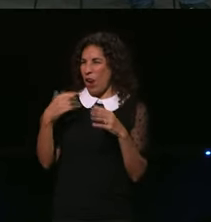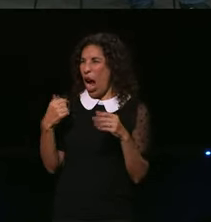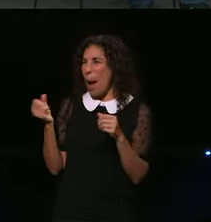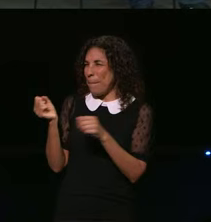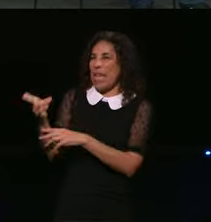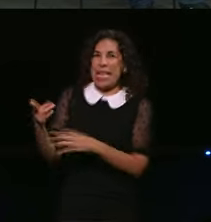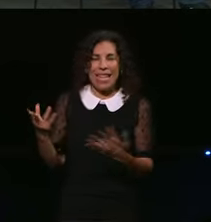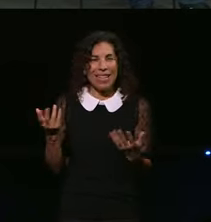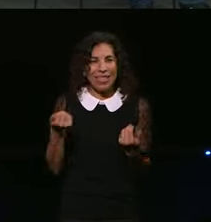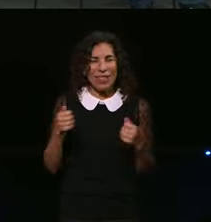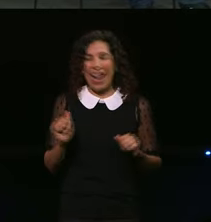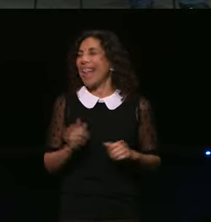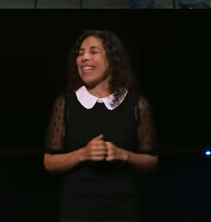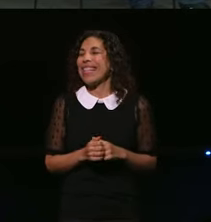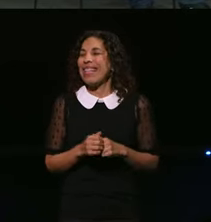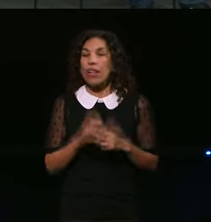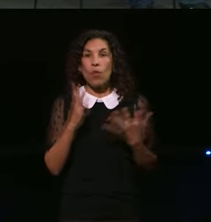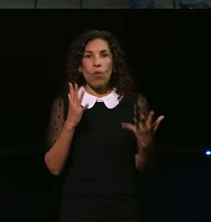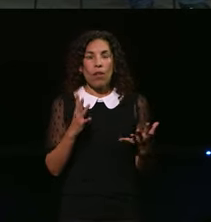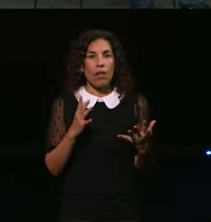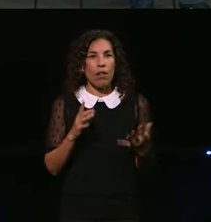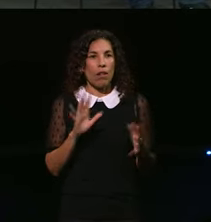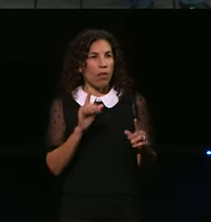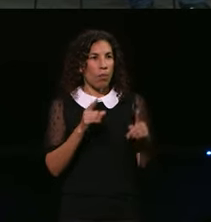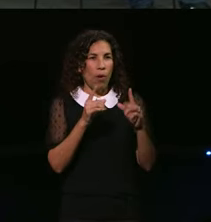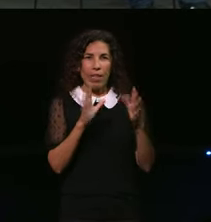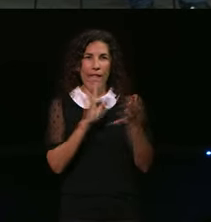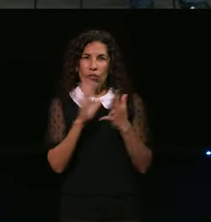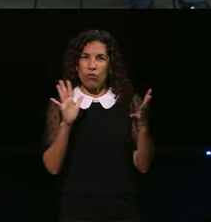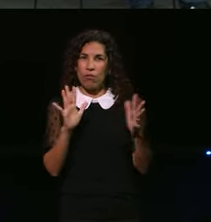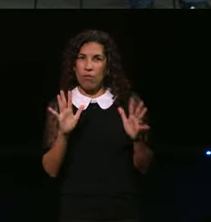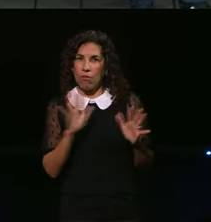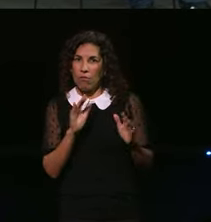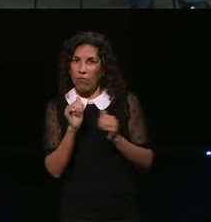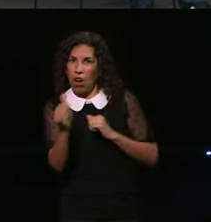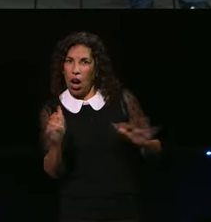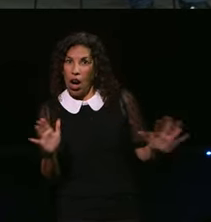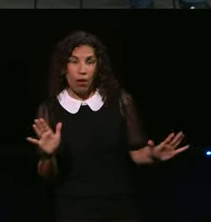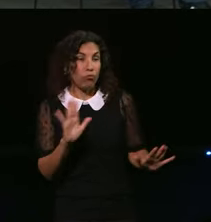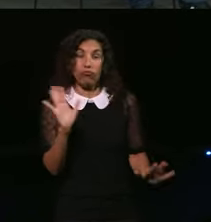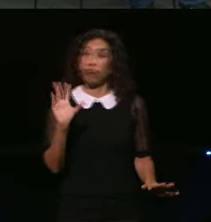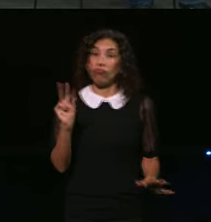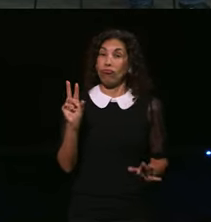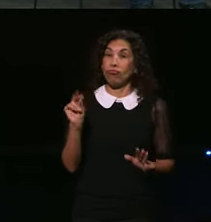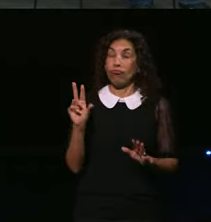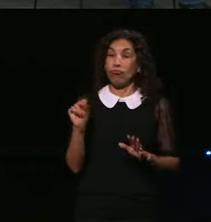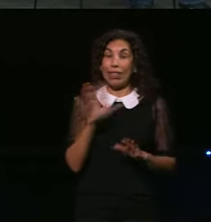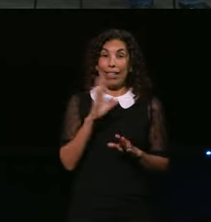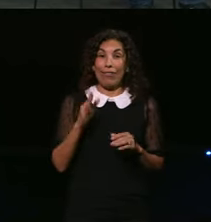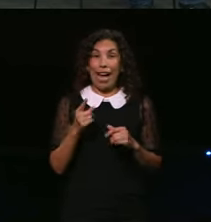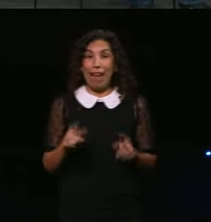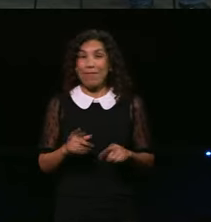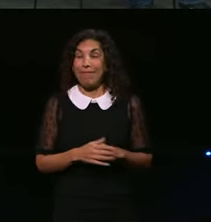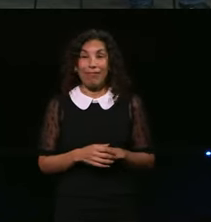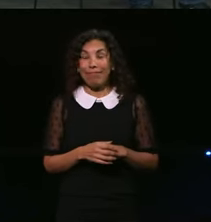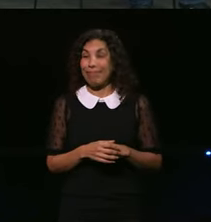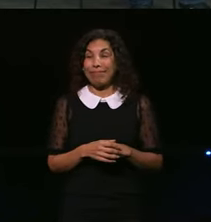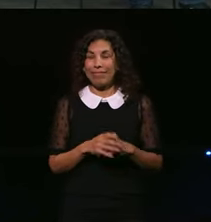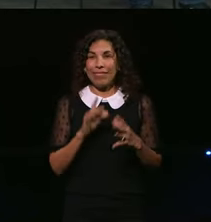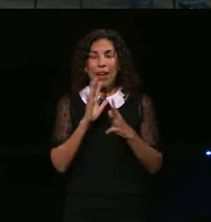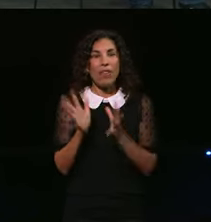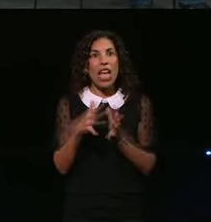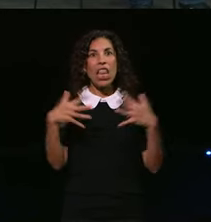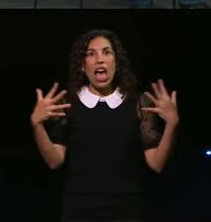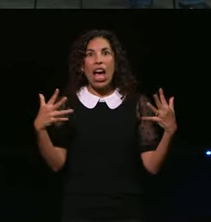Yeah. Was there a point where you took it to a point where he was like, no, that's too far? You never get too far. Yeah, no, I wouldn't think so. No, yeah, but if you look downstairs, there's just a lot